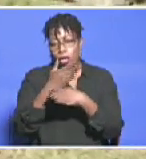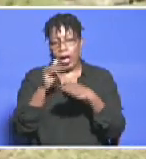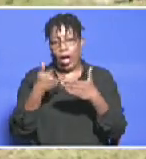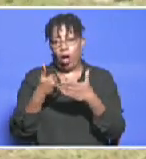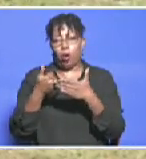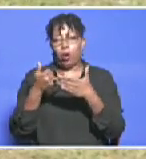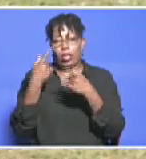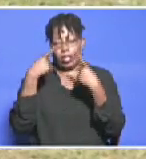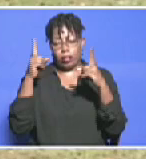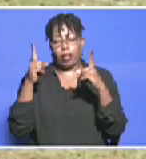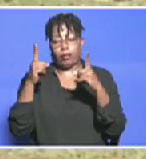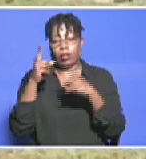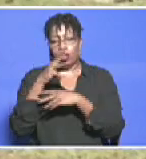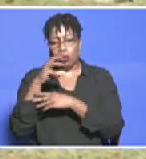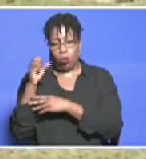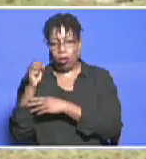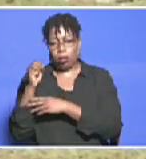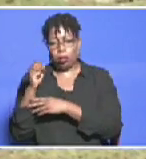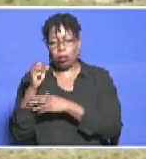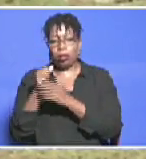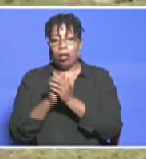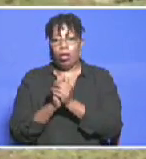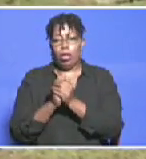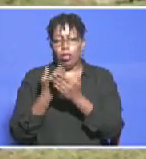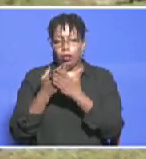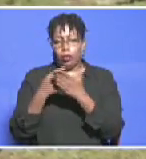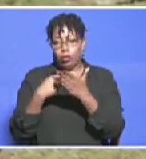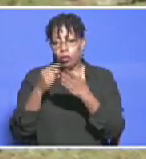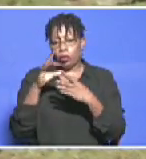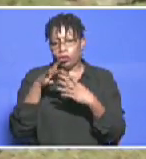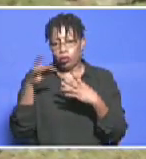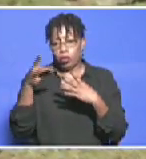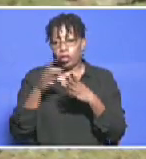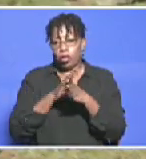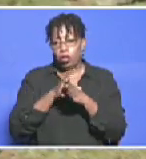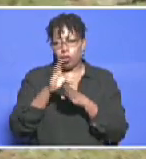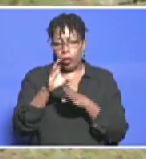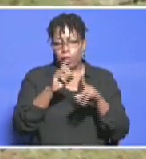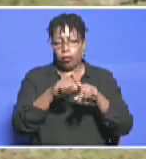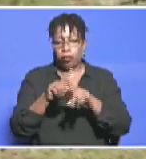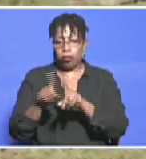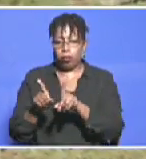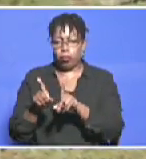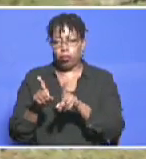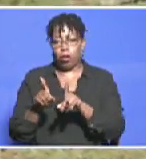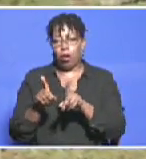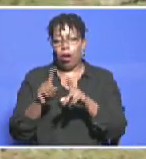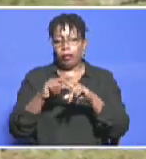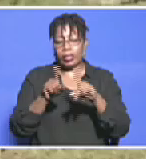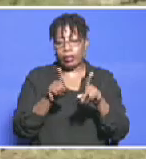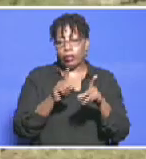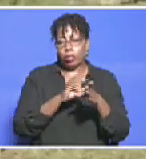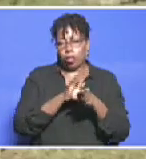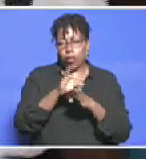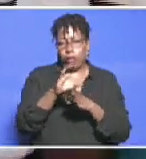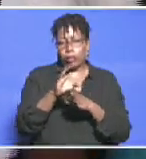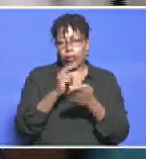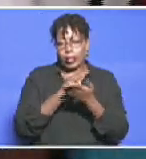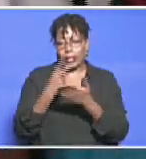It inspired me to choose new careers. The diversity of all the careers is nice to